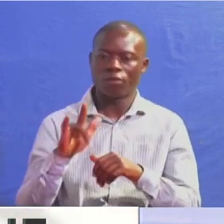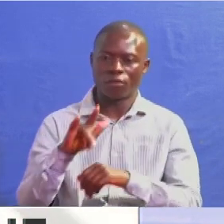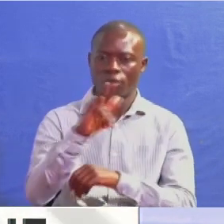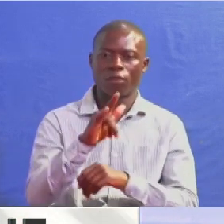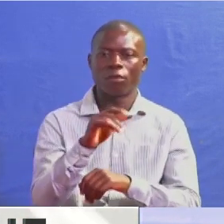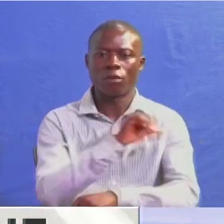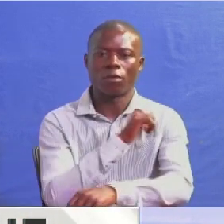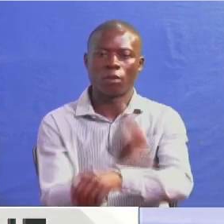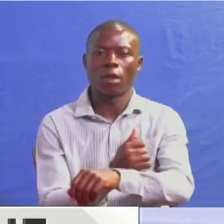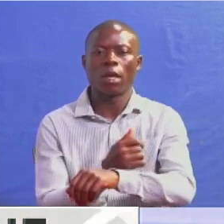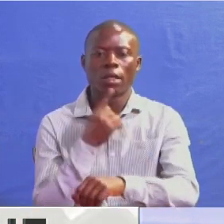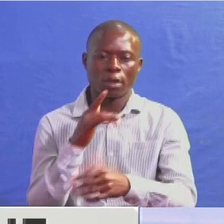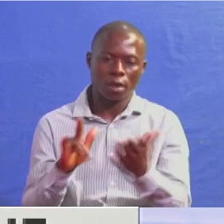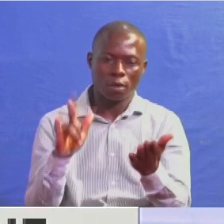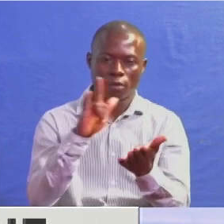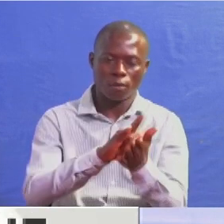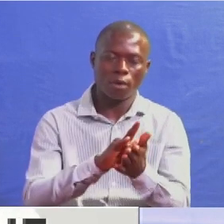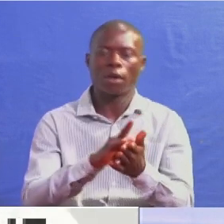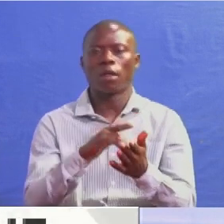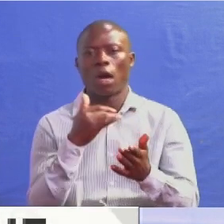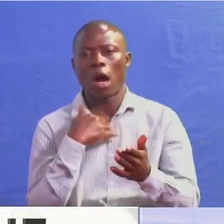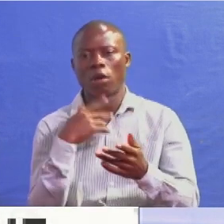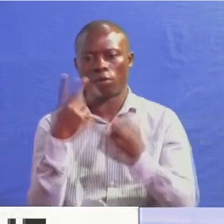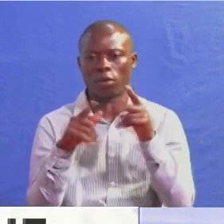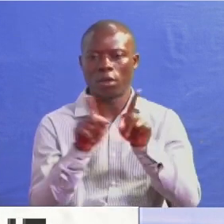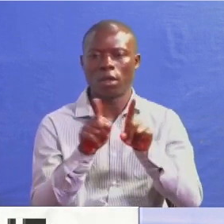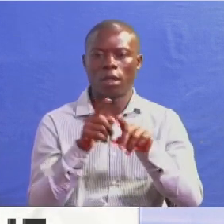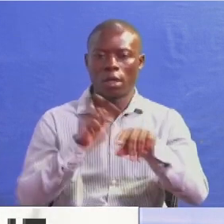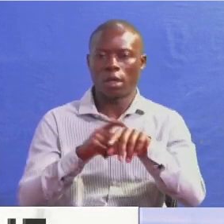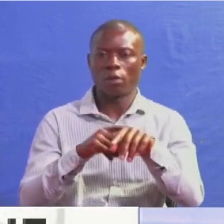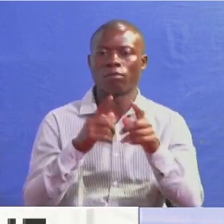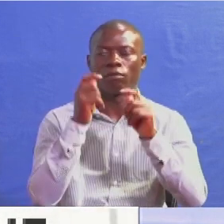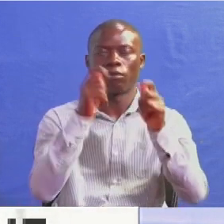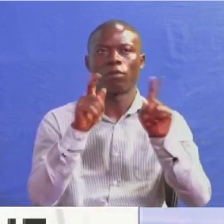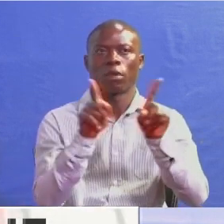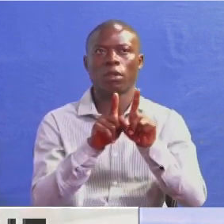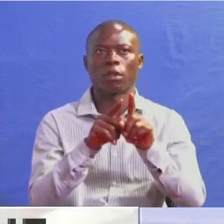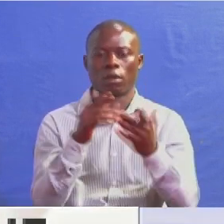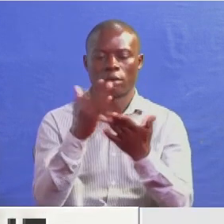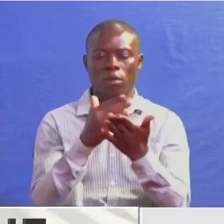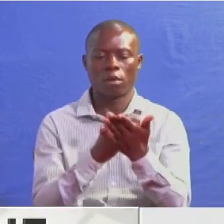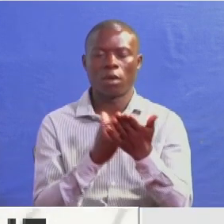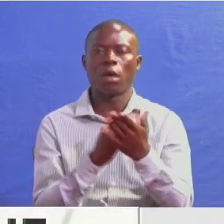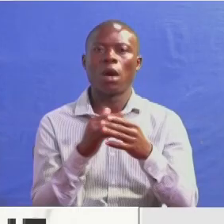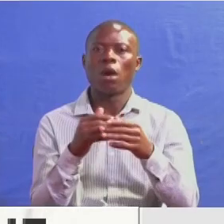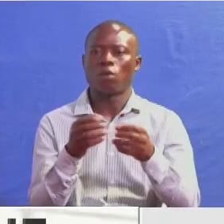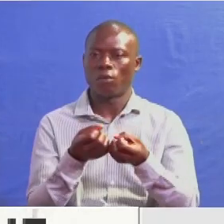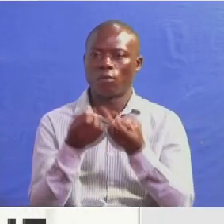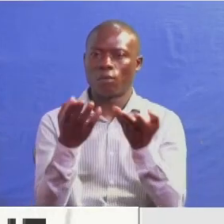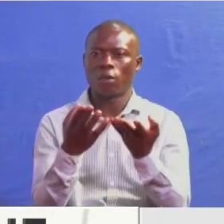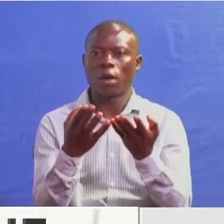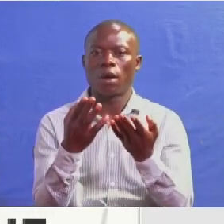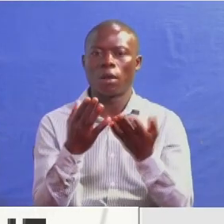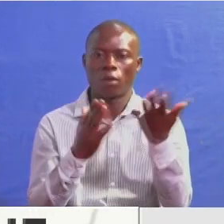the airport operations will continue as normal, even during the strike. This was in a statement released earlier today by the